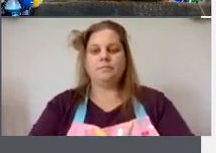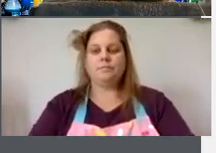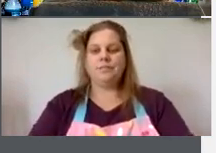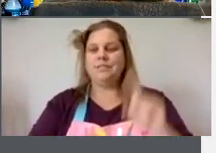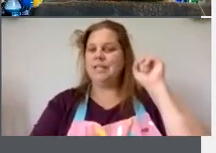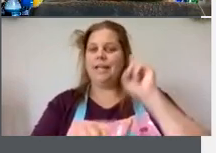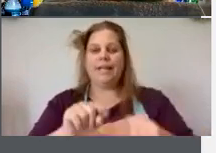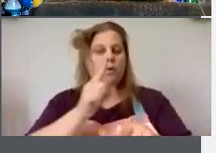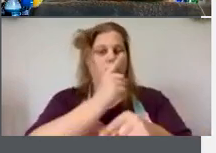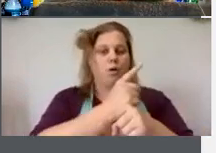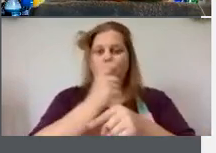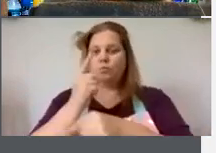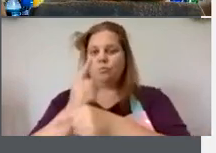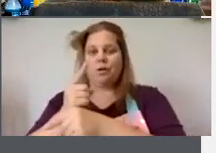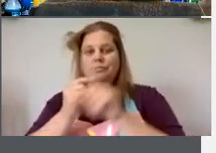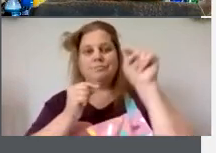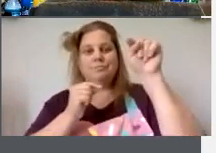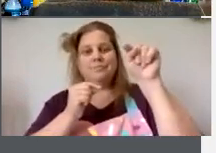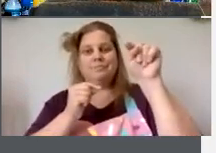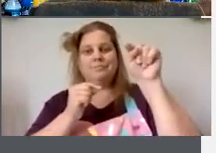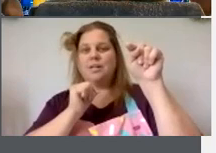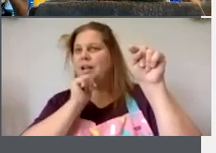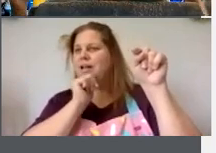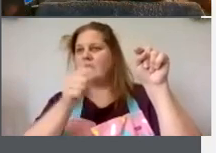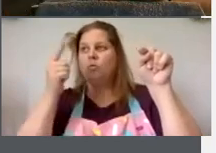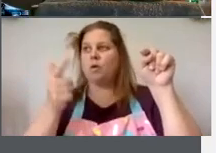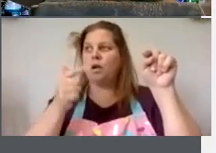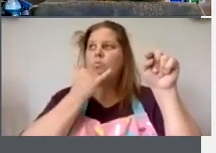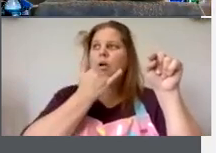wrong. It's not right or wrong. It's